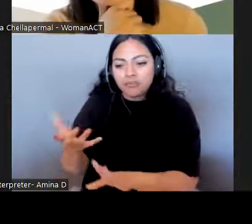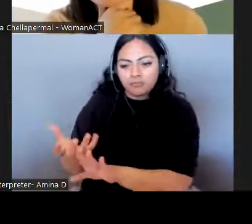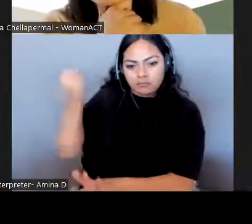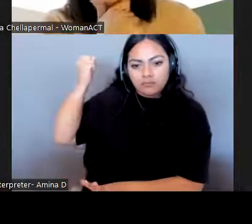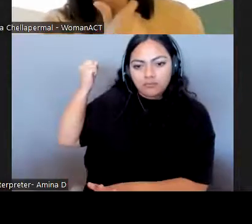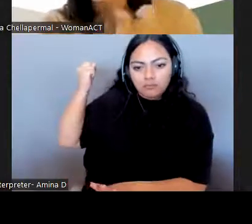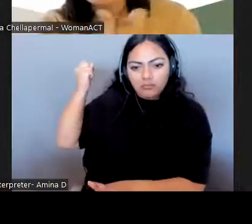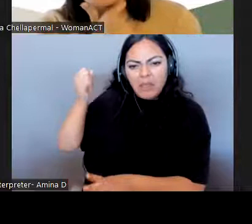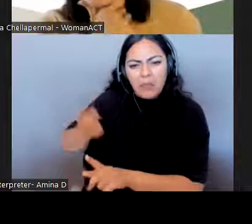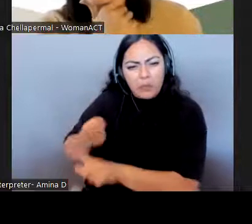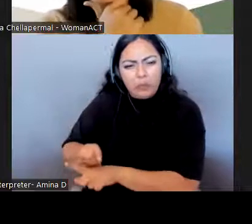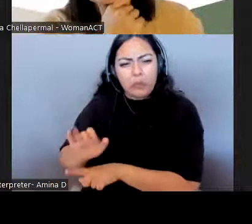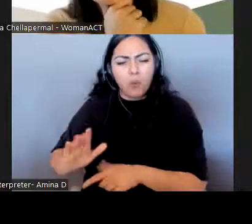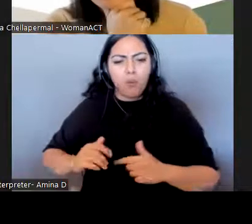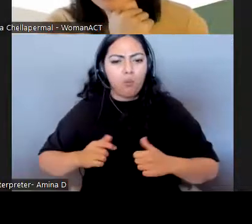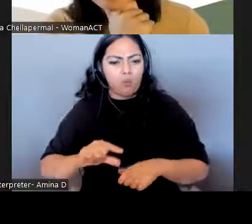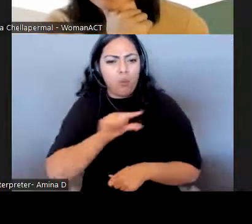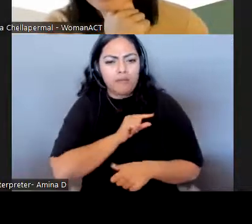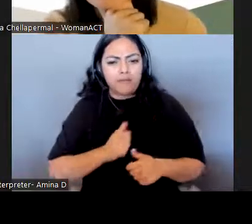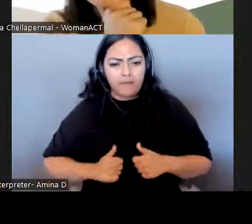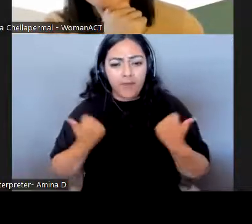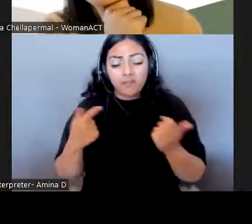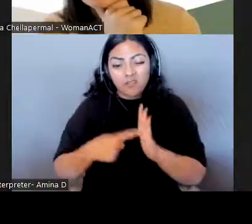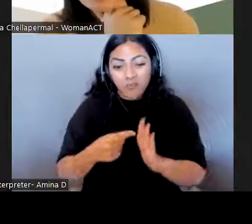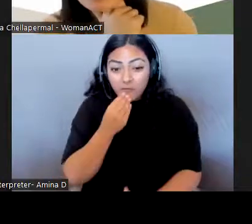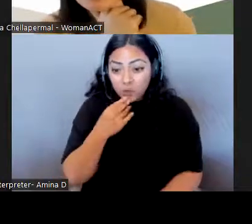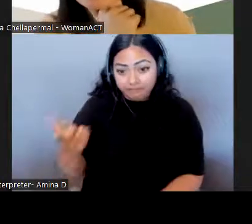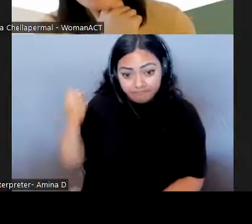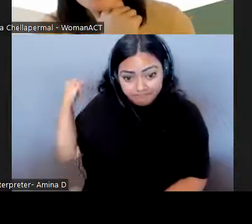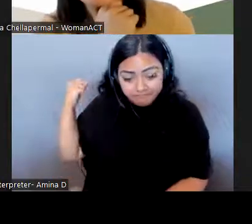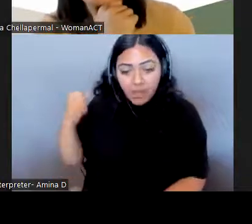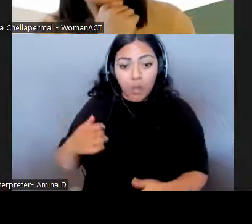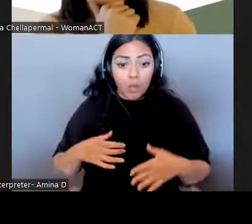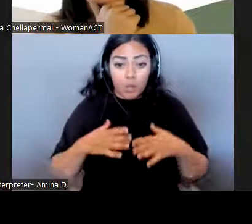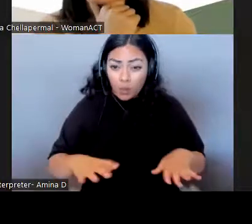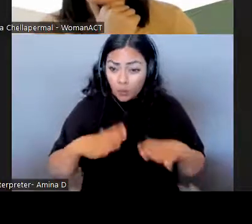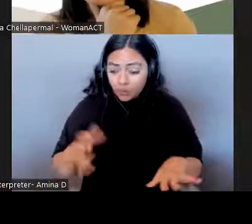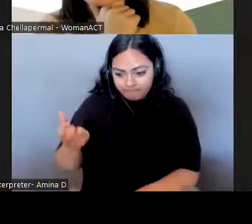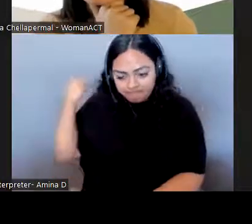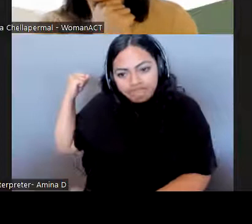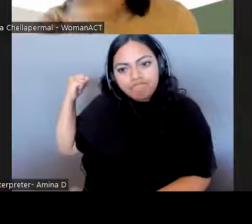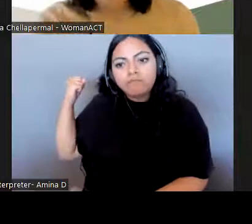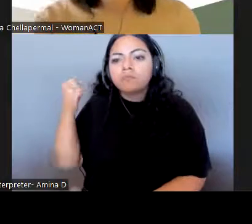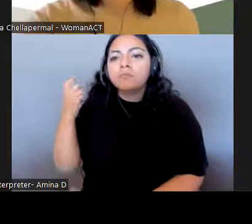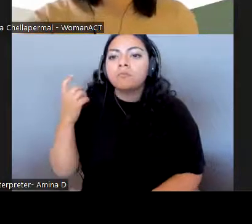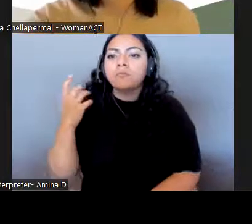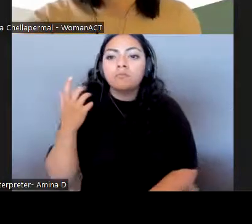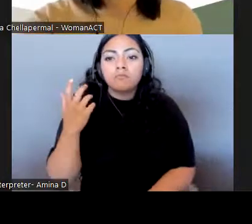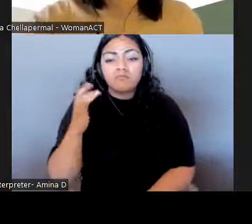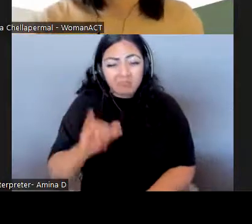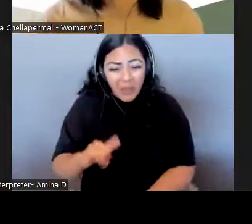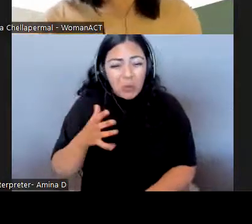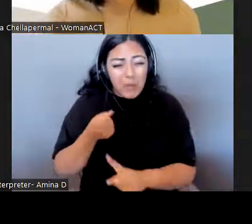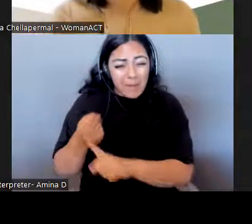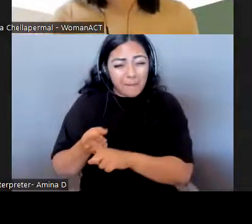life. So this could be withholding food, withholding clothing, which especially had an impact in the winter